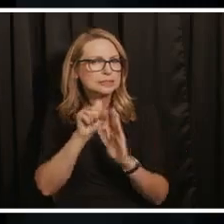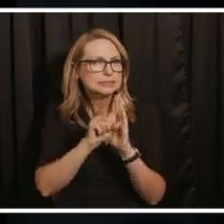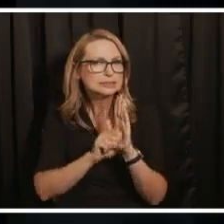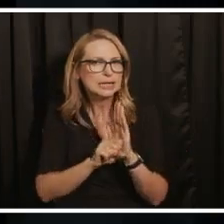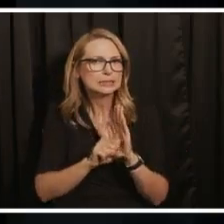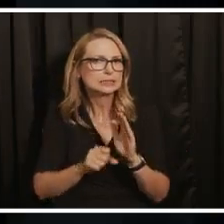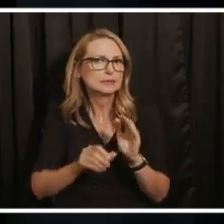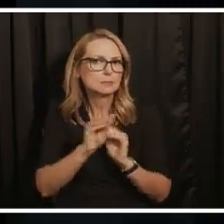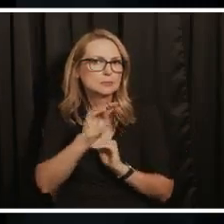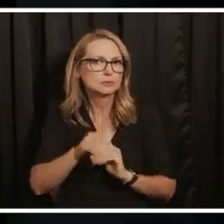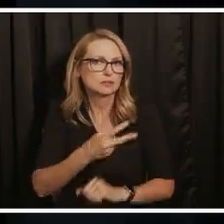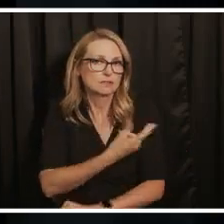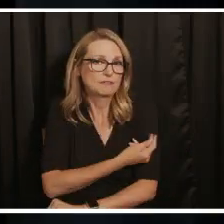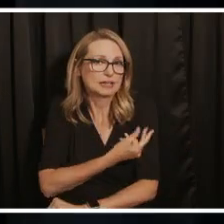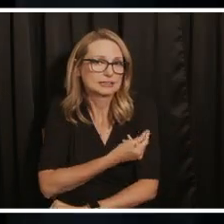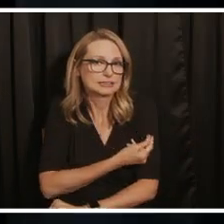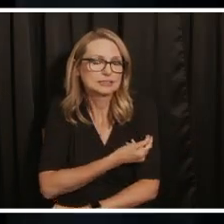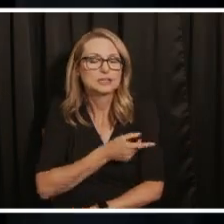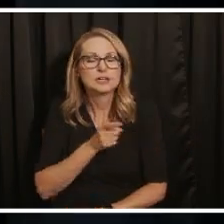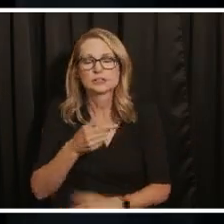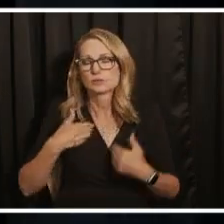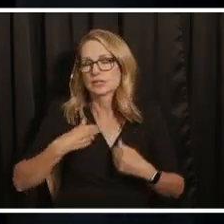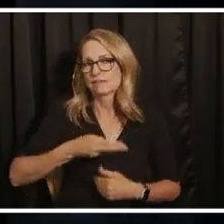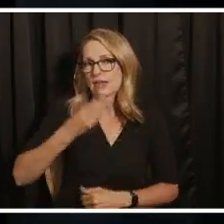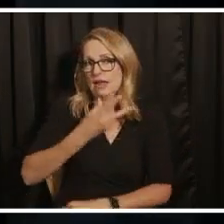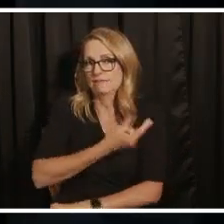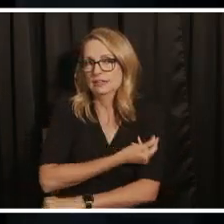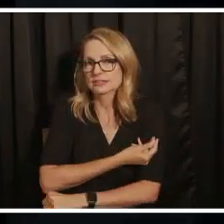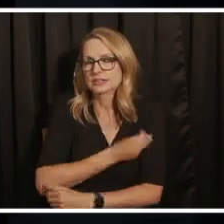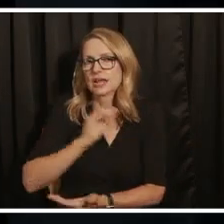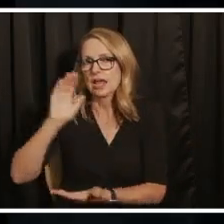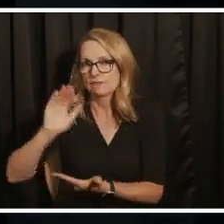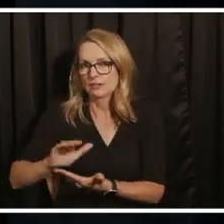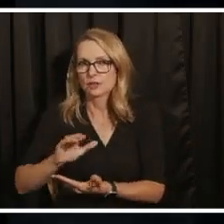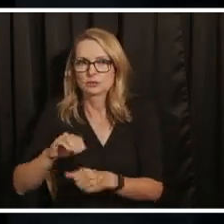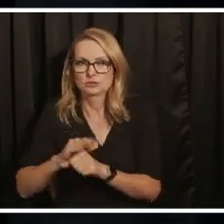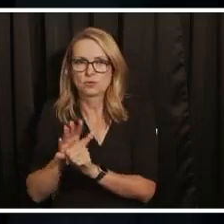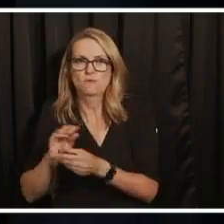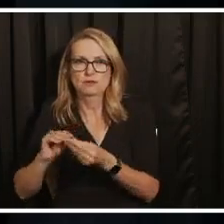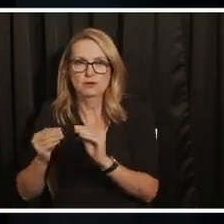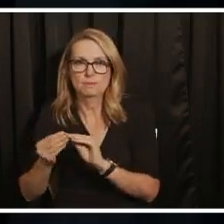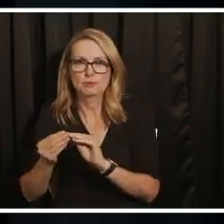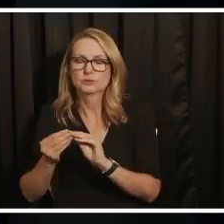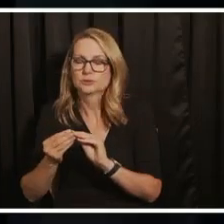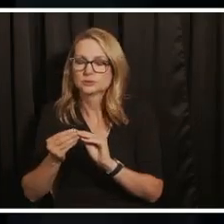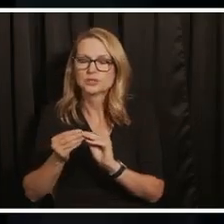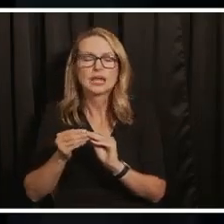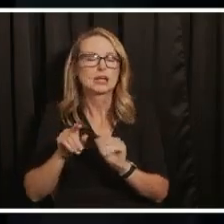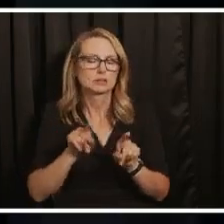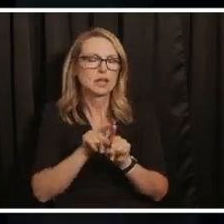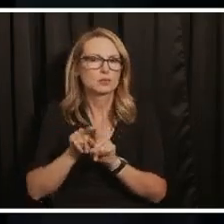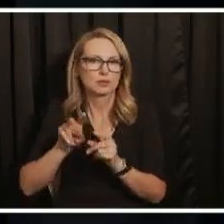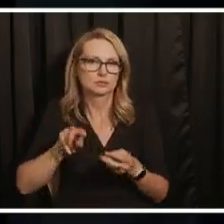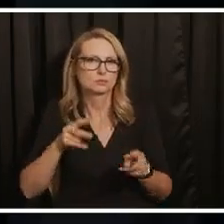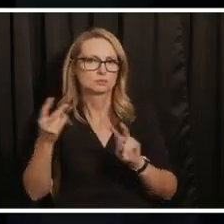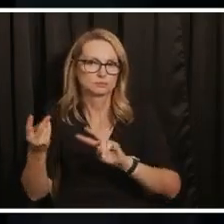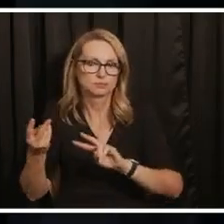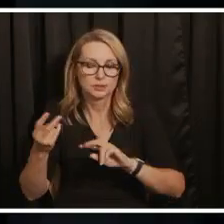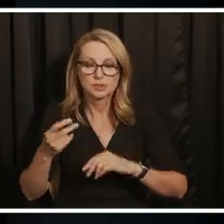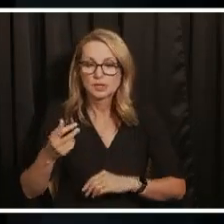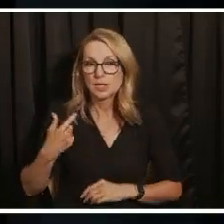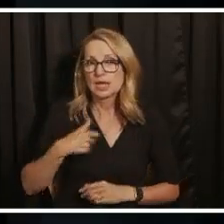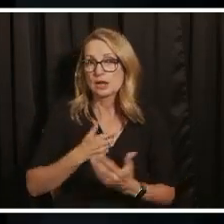vice versa, the states with the lowest COVID rates are the states with the highest vaccination. We're continuing to do everything in our power to